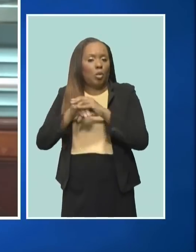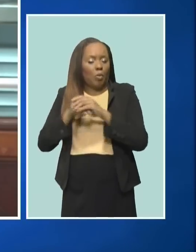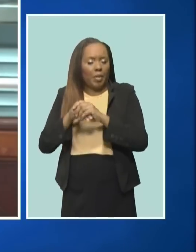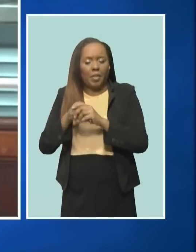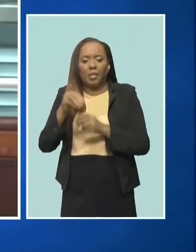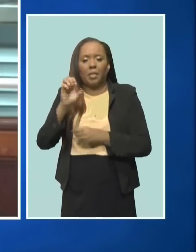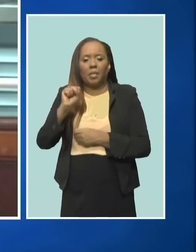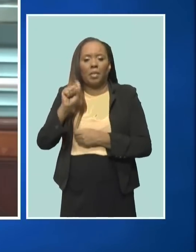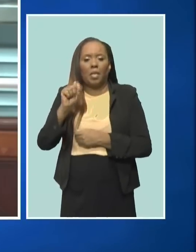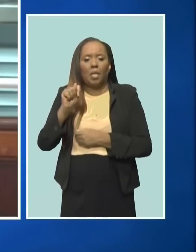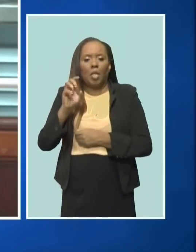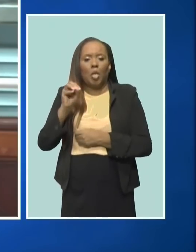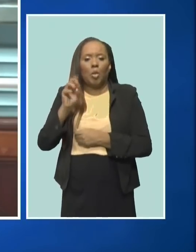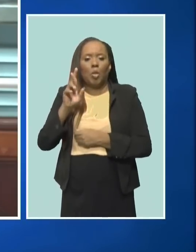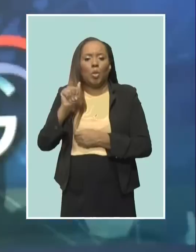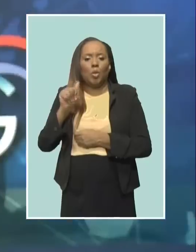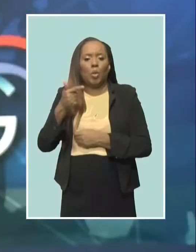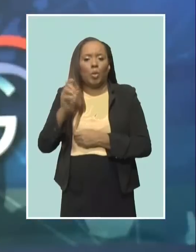has expanded.